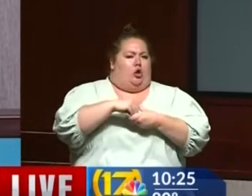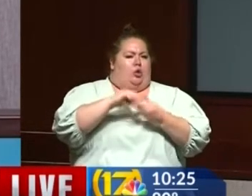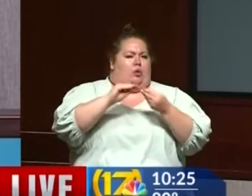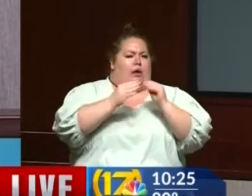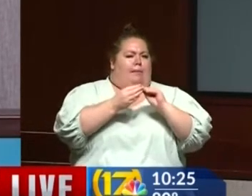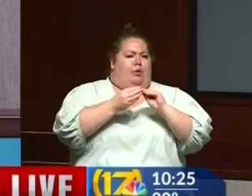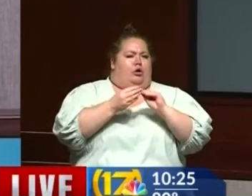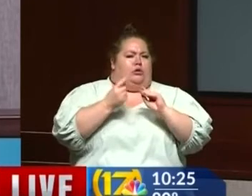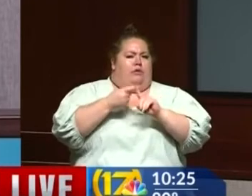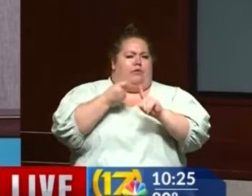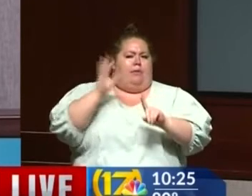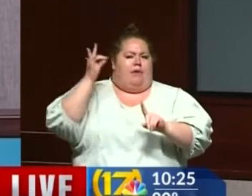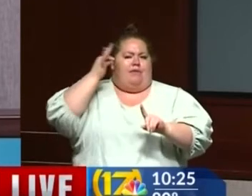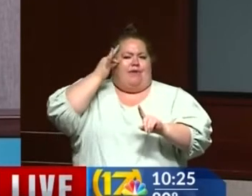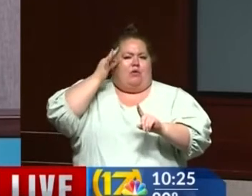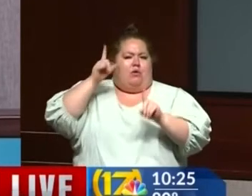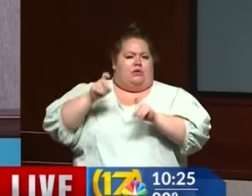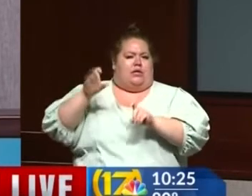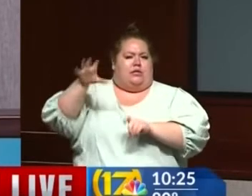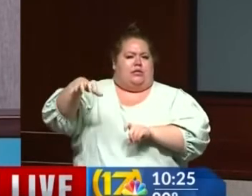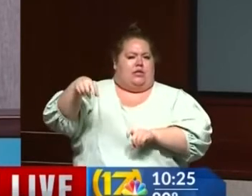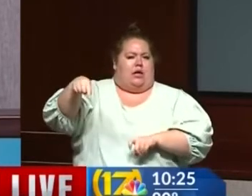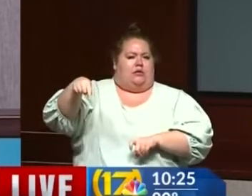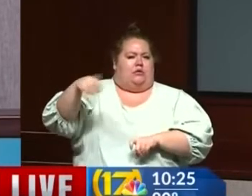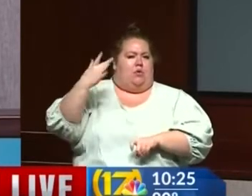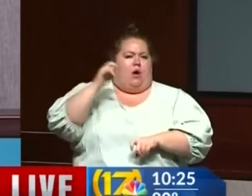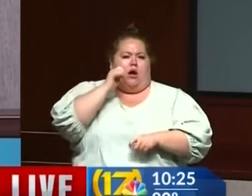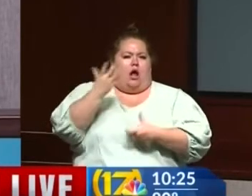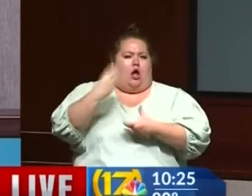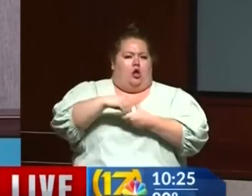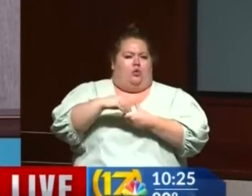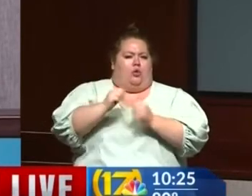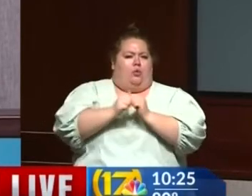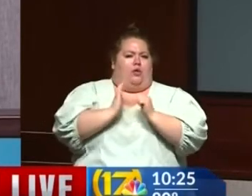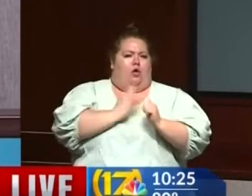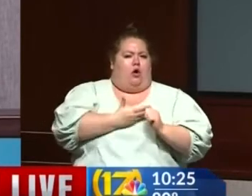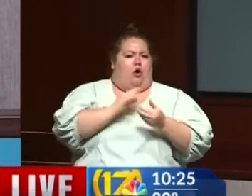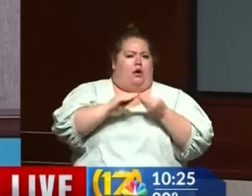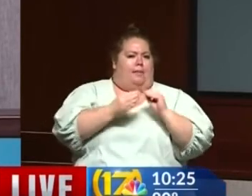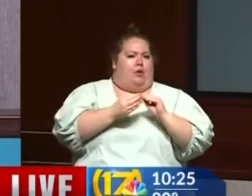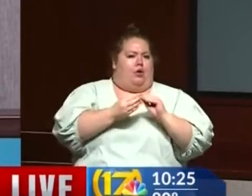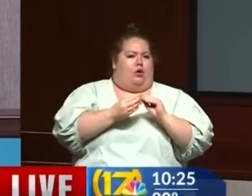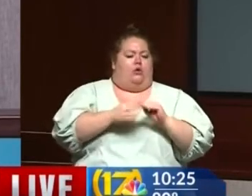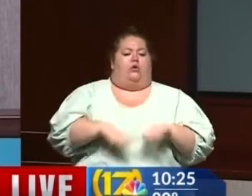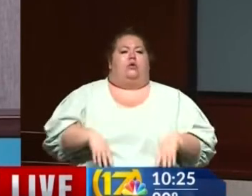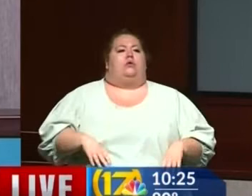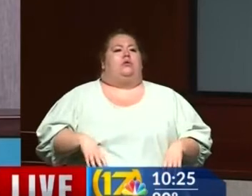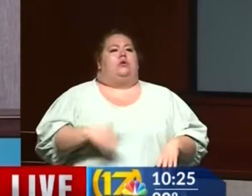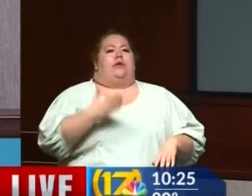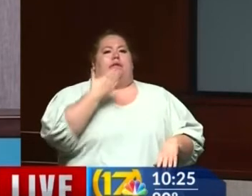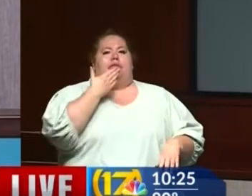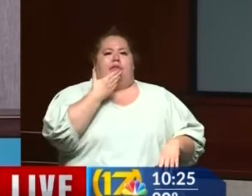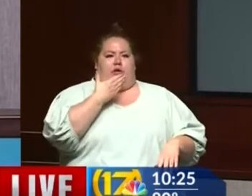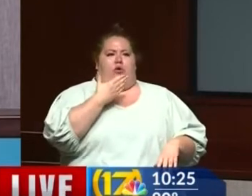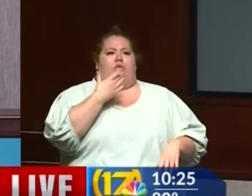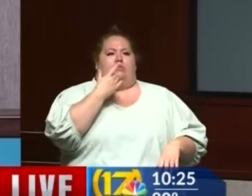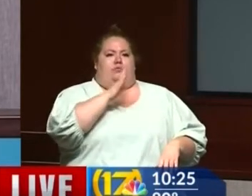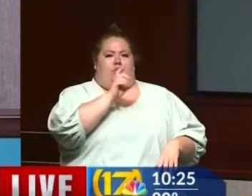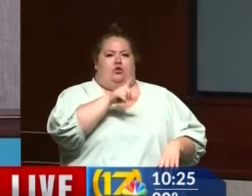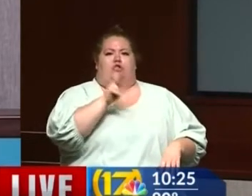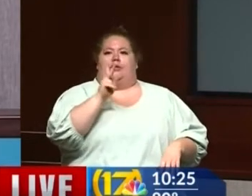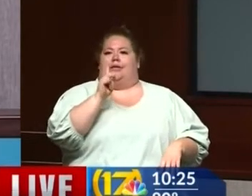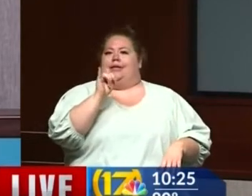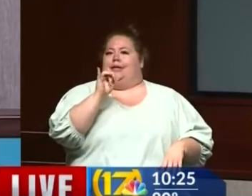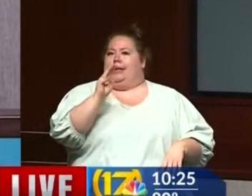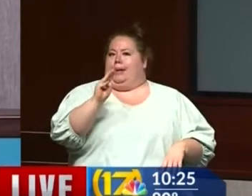as far as the metrics for Kern locally. Thanks, Austin. We're going to have Kim